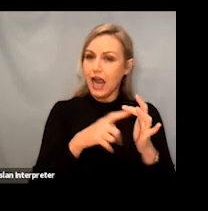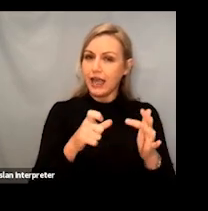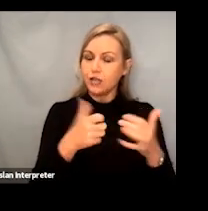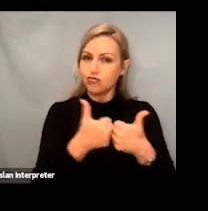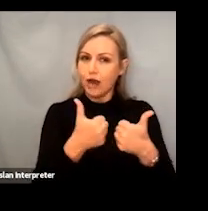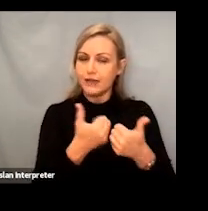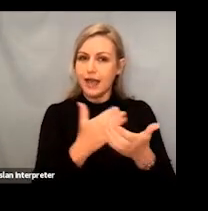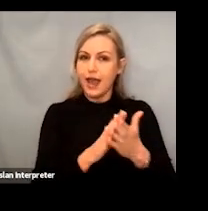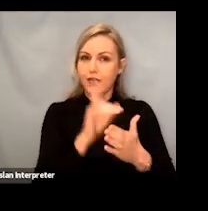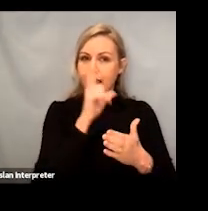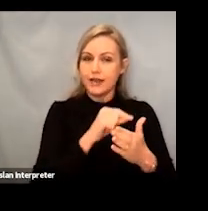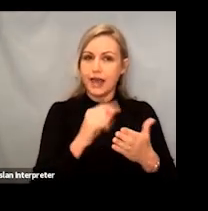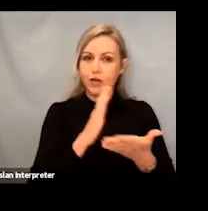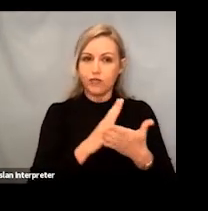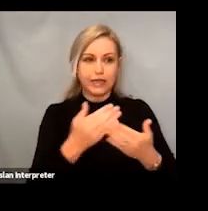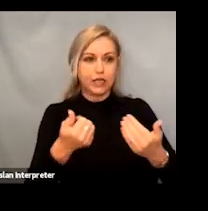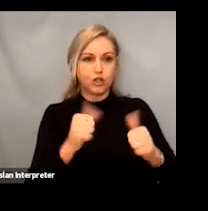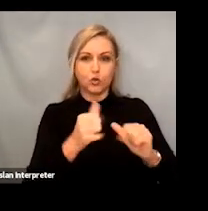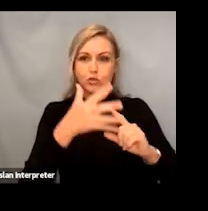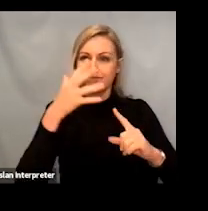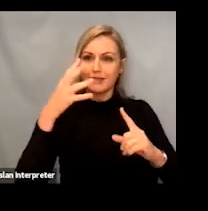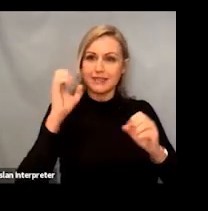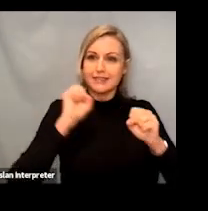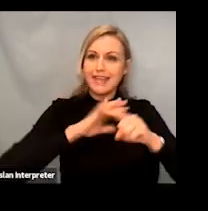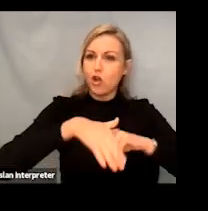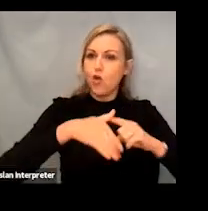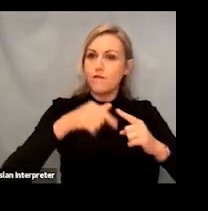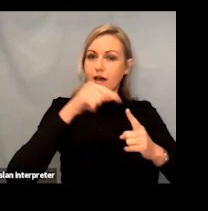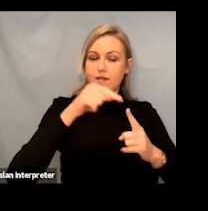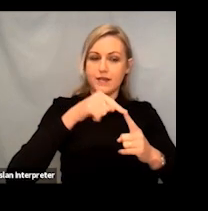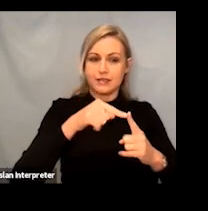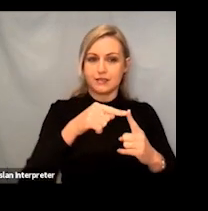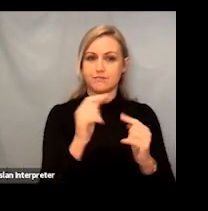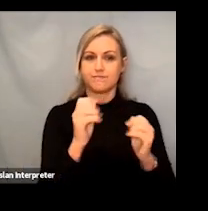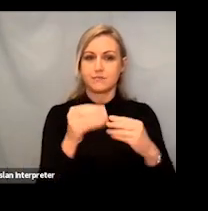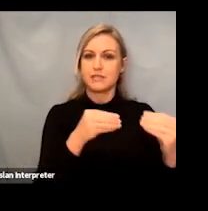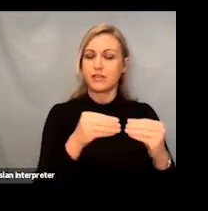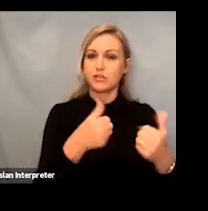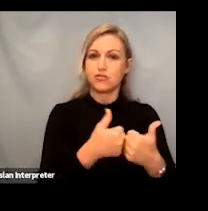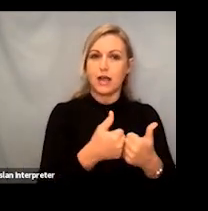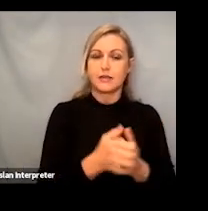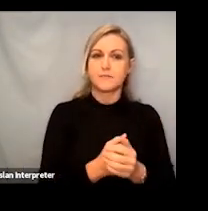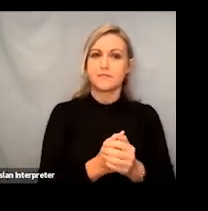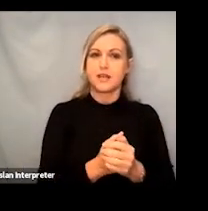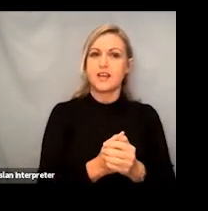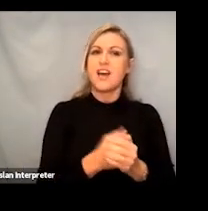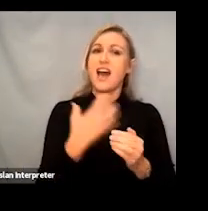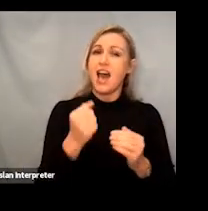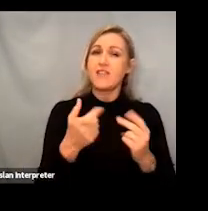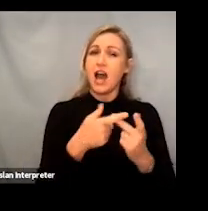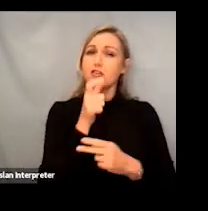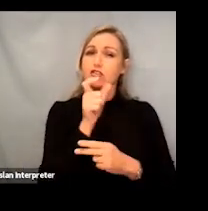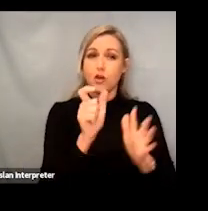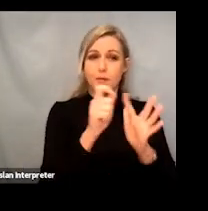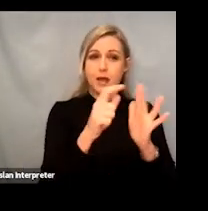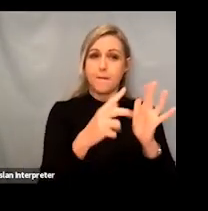plasticity system. And I framed it in this way with this term pivotal mental states, which I